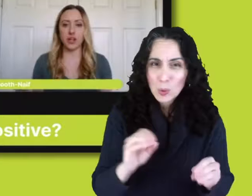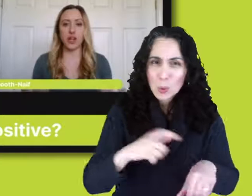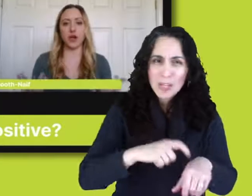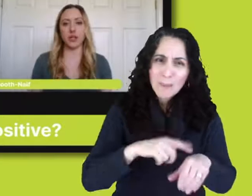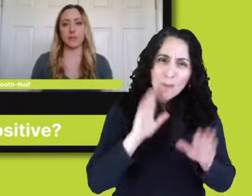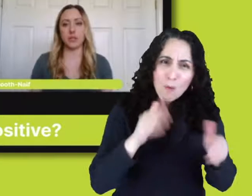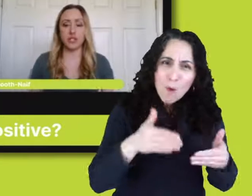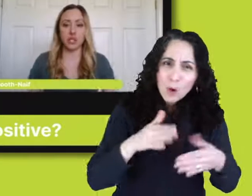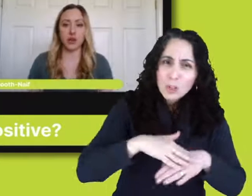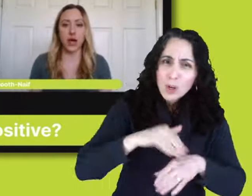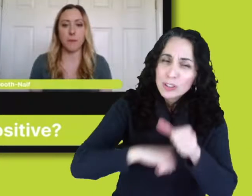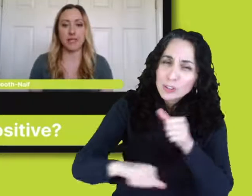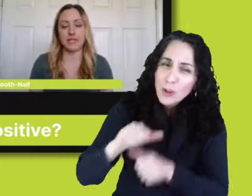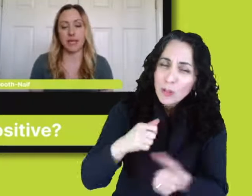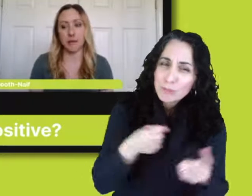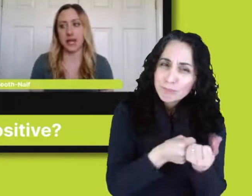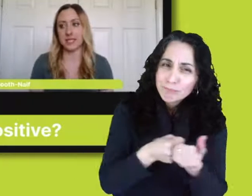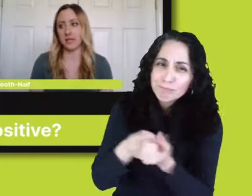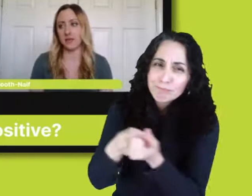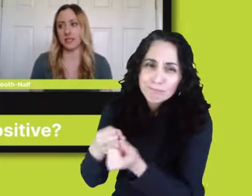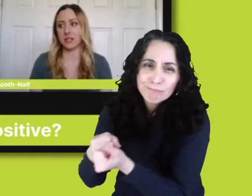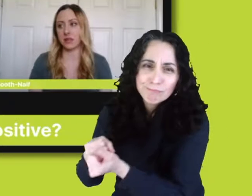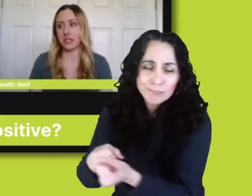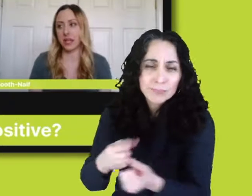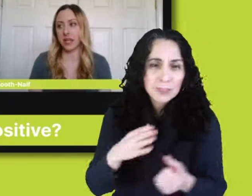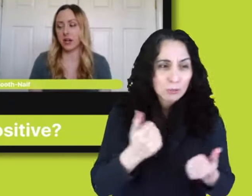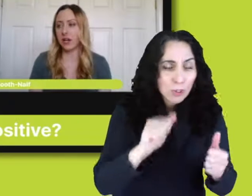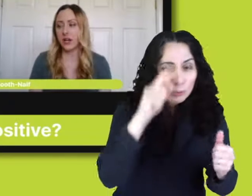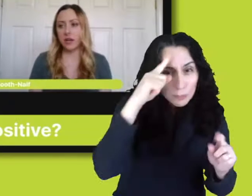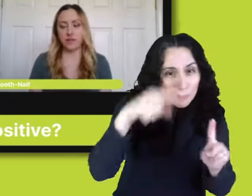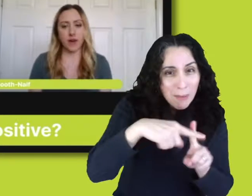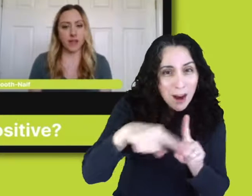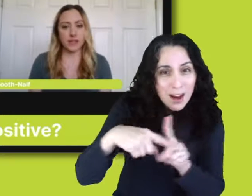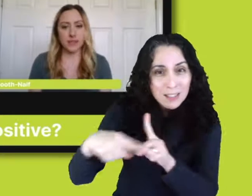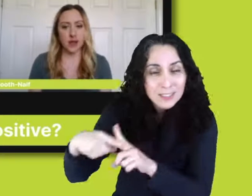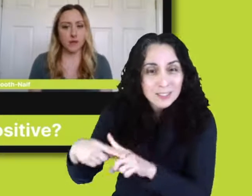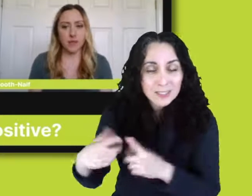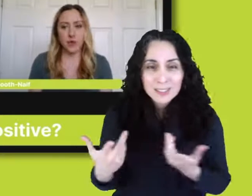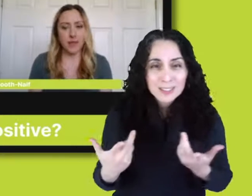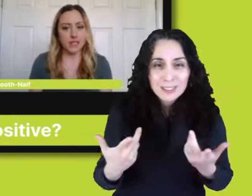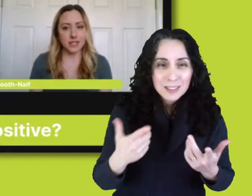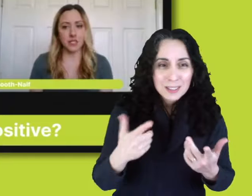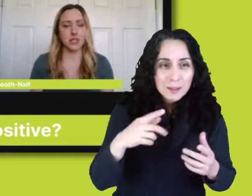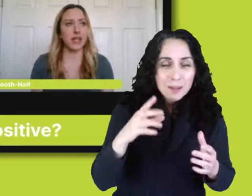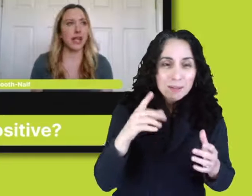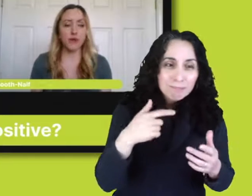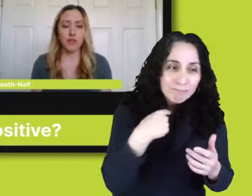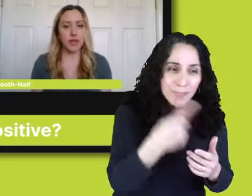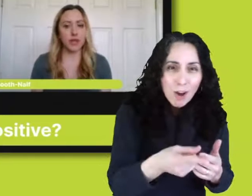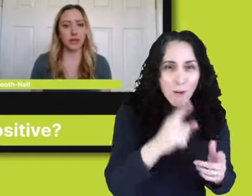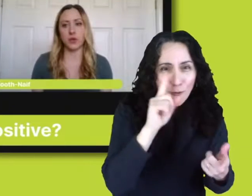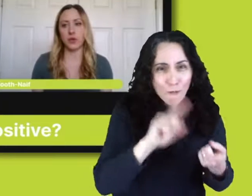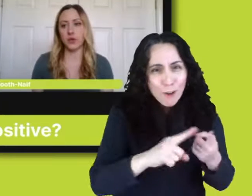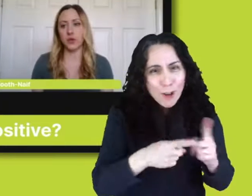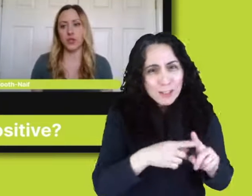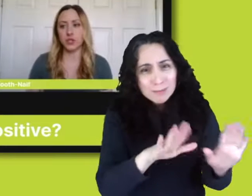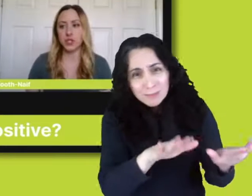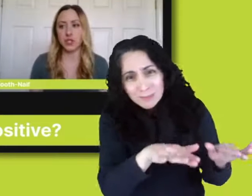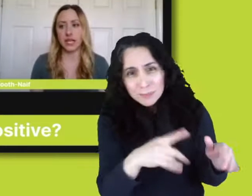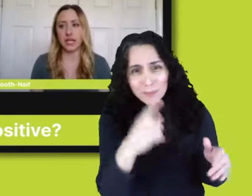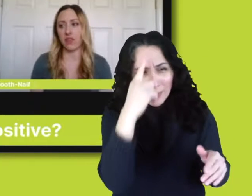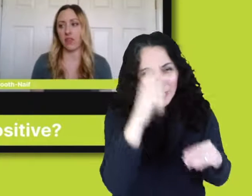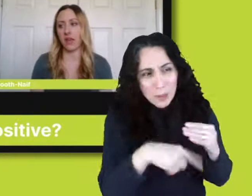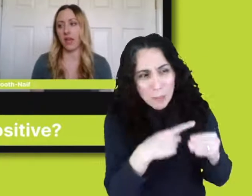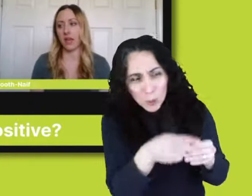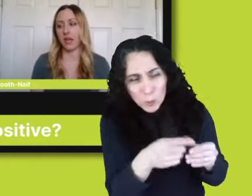other, and just build each other up and staying positive, and, sending your friends, a message and, hey, we're thinking of you, do